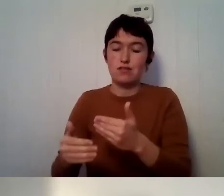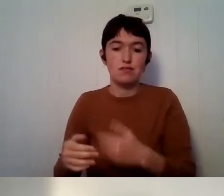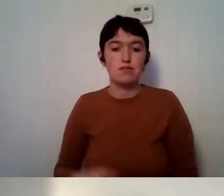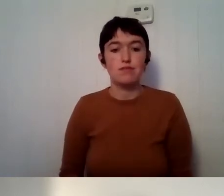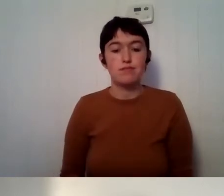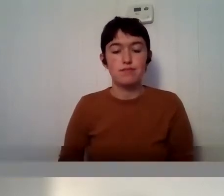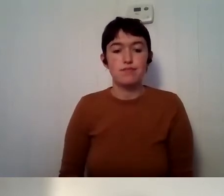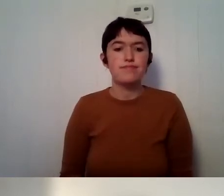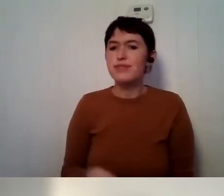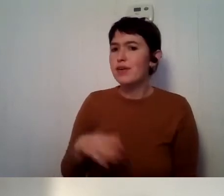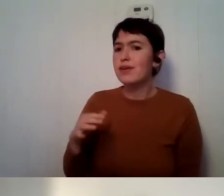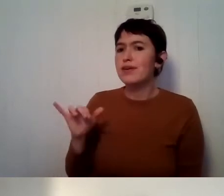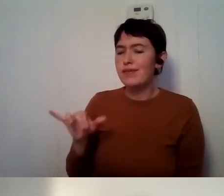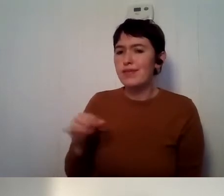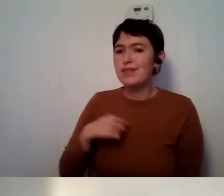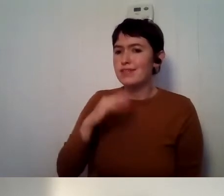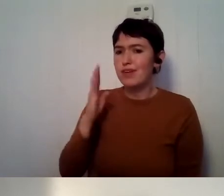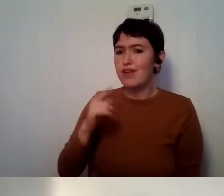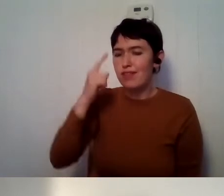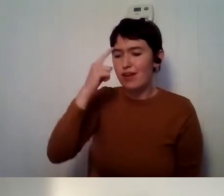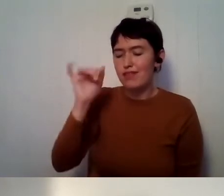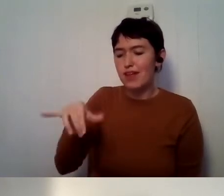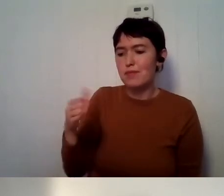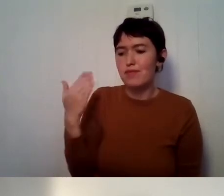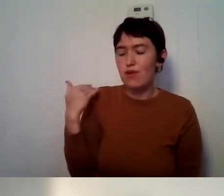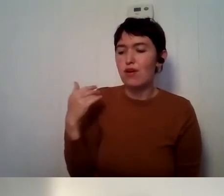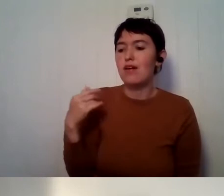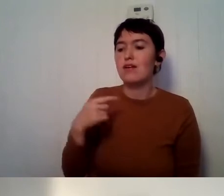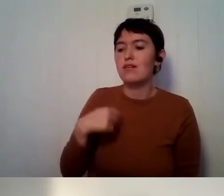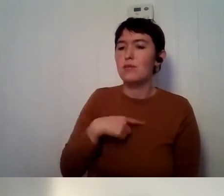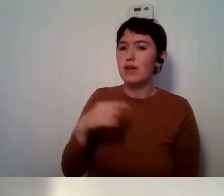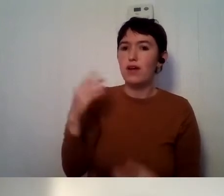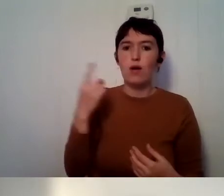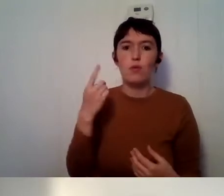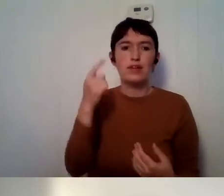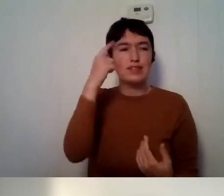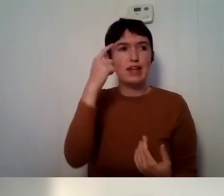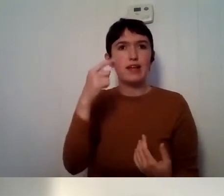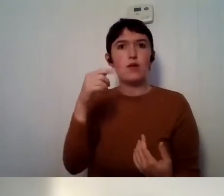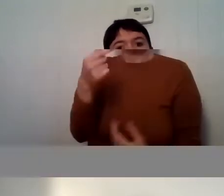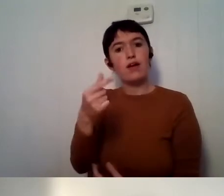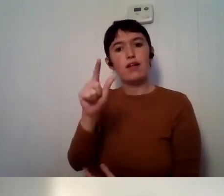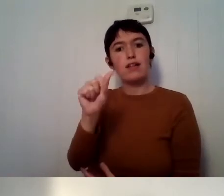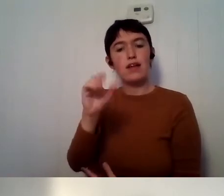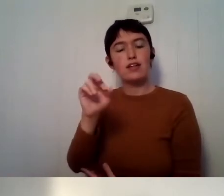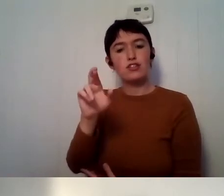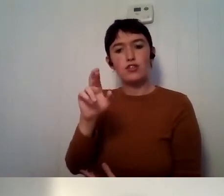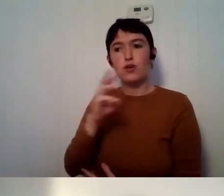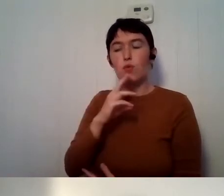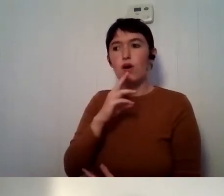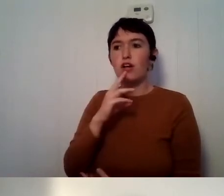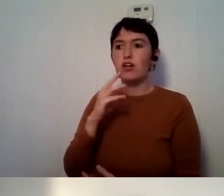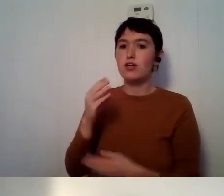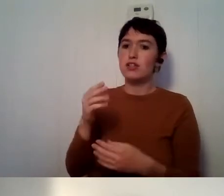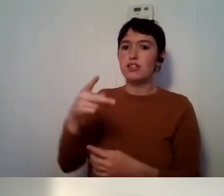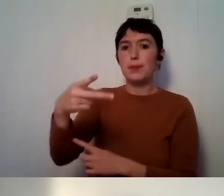I'd never even thought about that before. You definitely think of glacier water as being this like pure source, right? And it's not for everybody. All